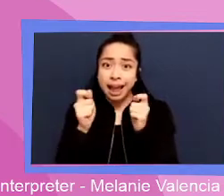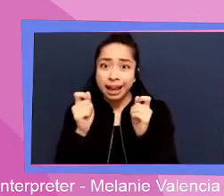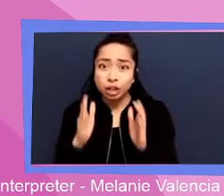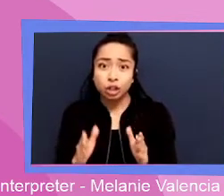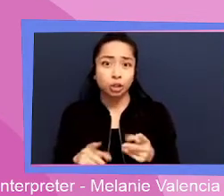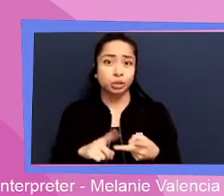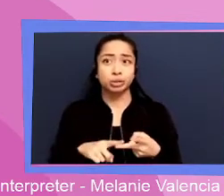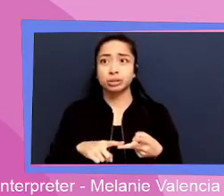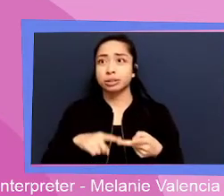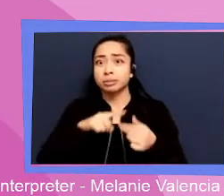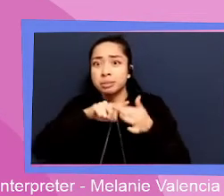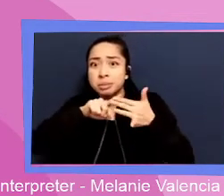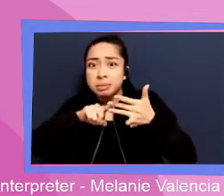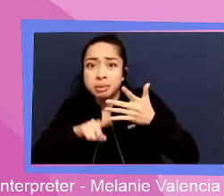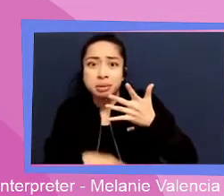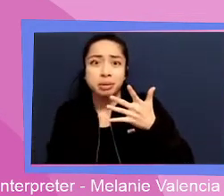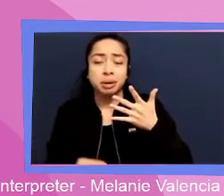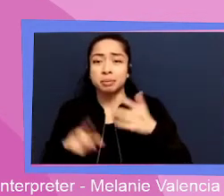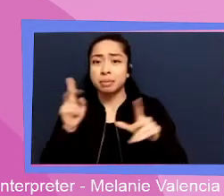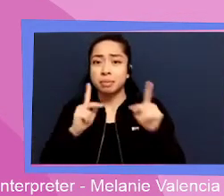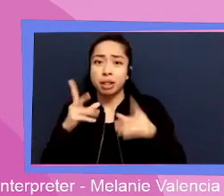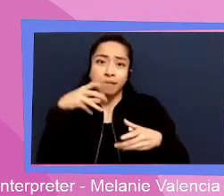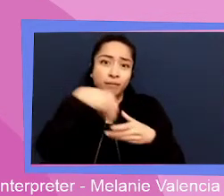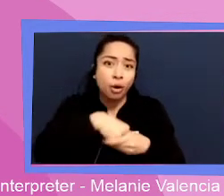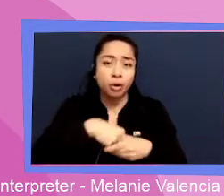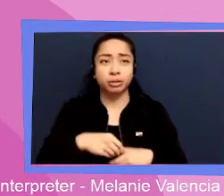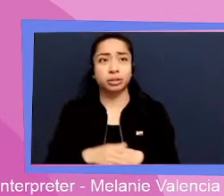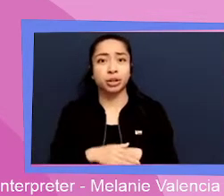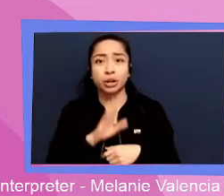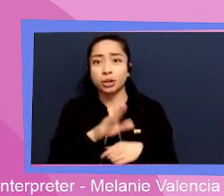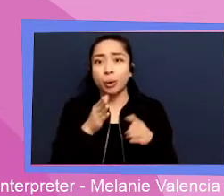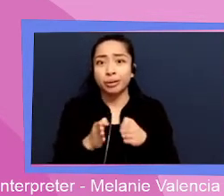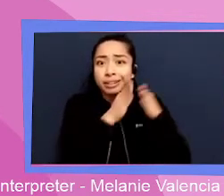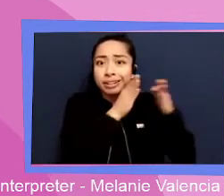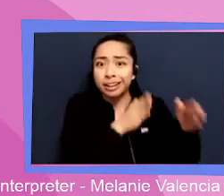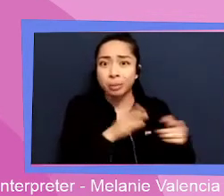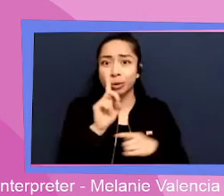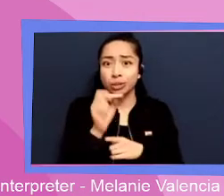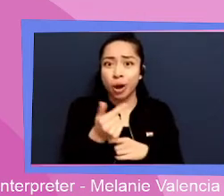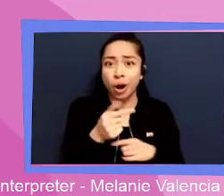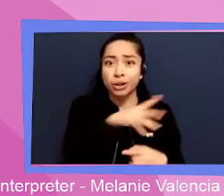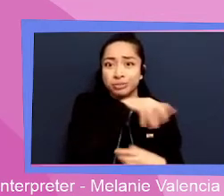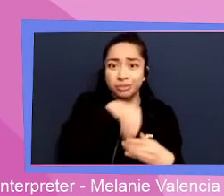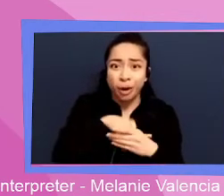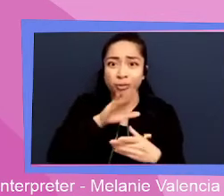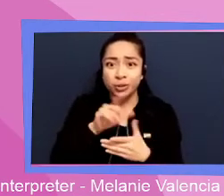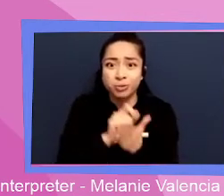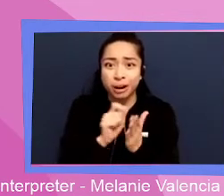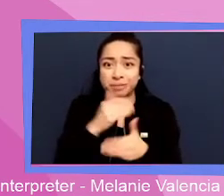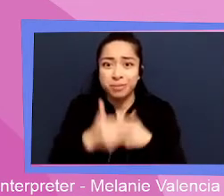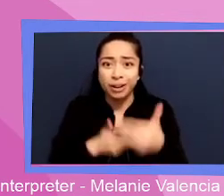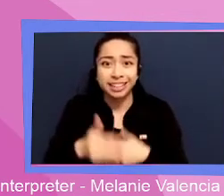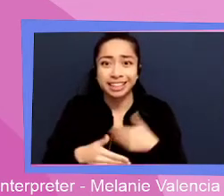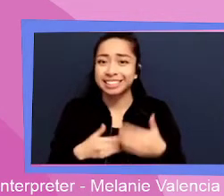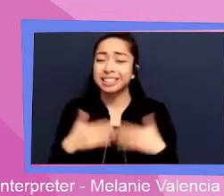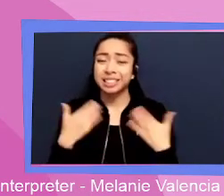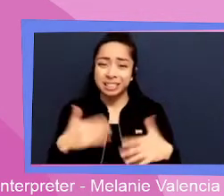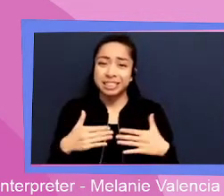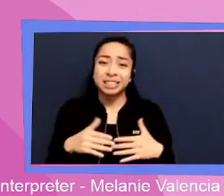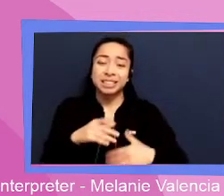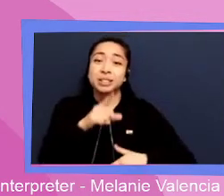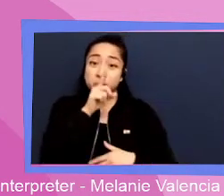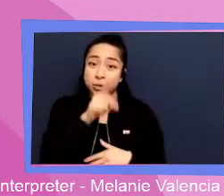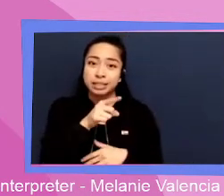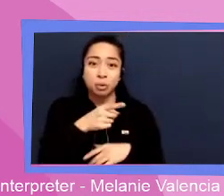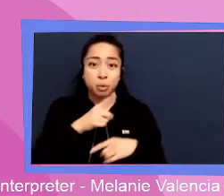that get involved, your neighbor's dog gets involved, everybody gets involved. So really believe me, the moment that you sit